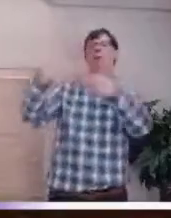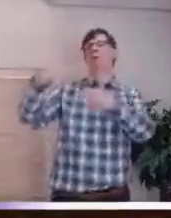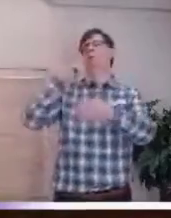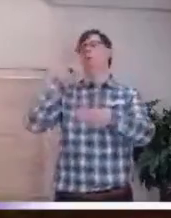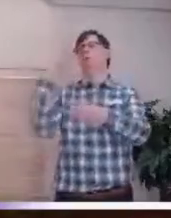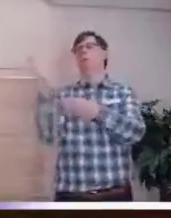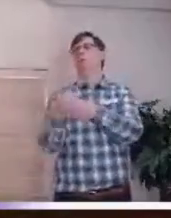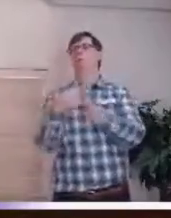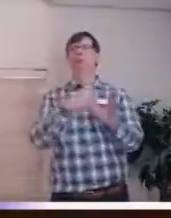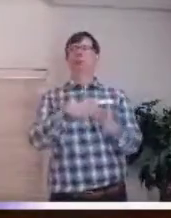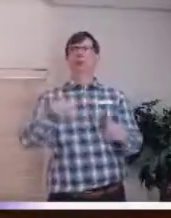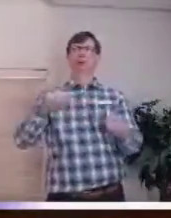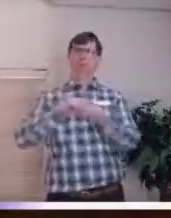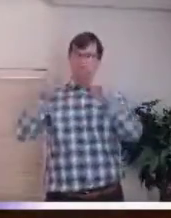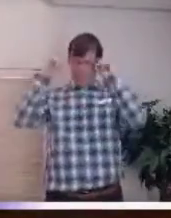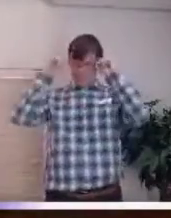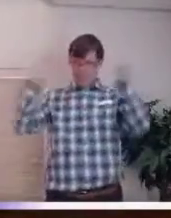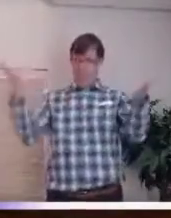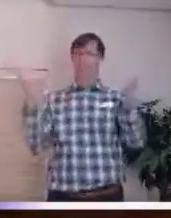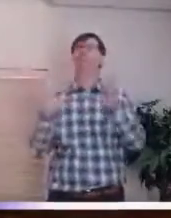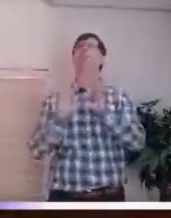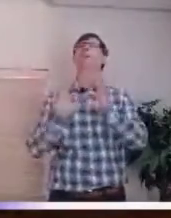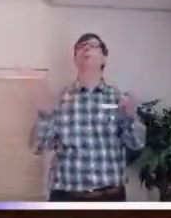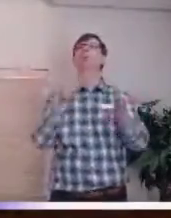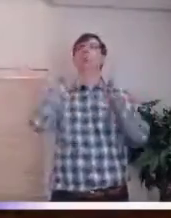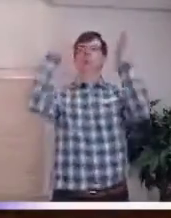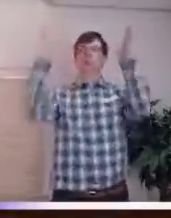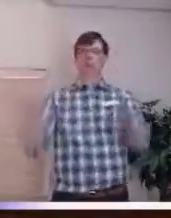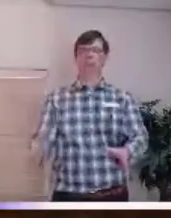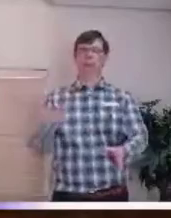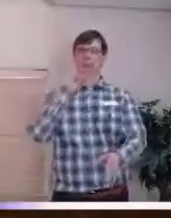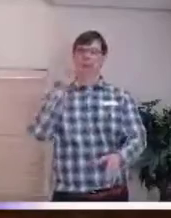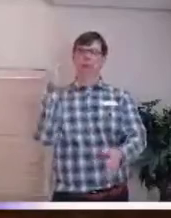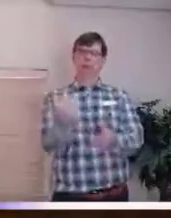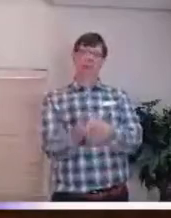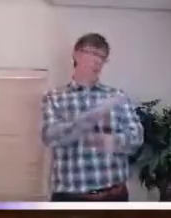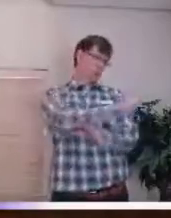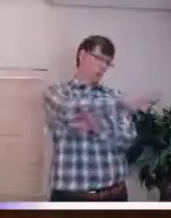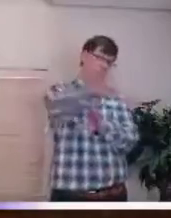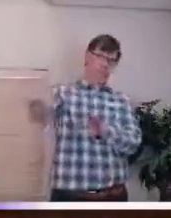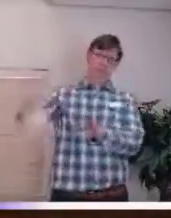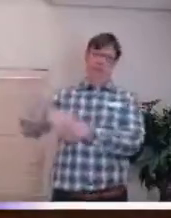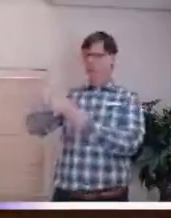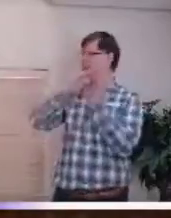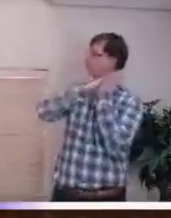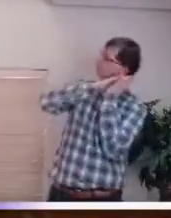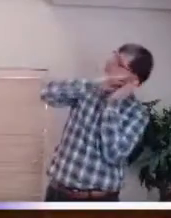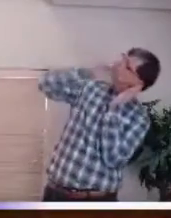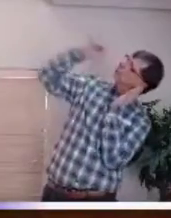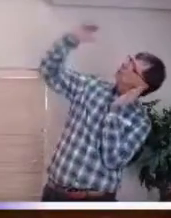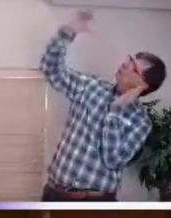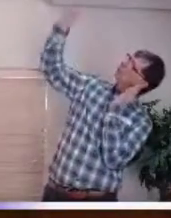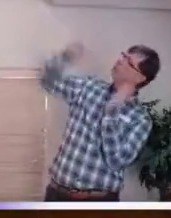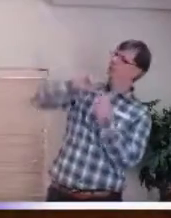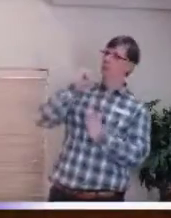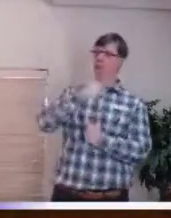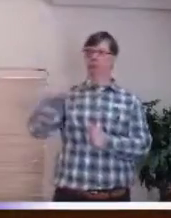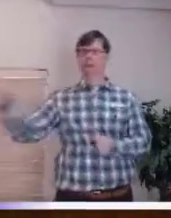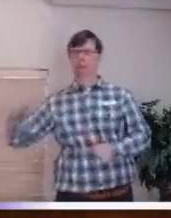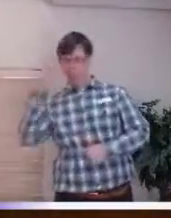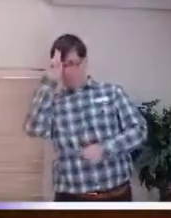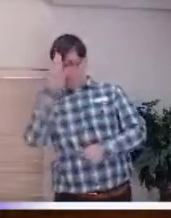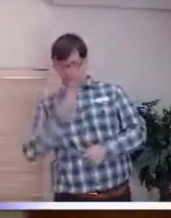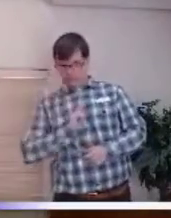of manifestation so that all, each dream, each